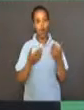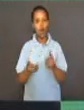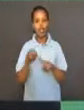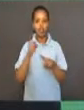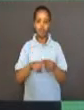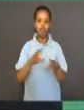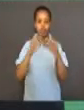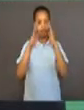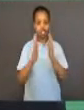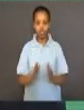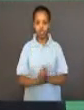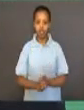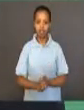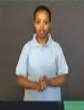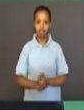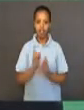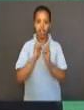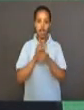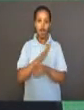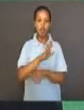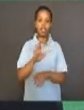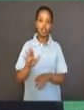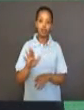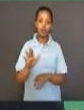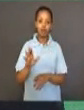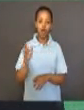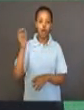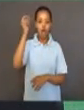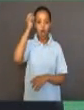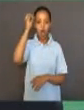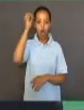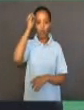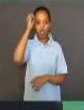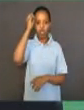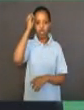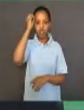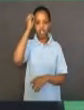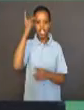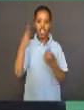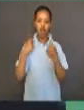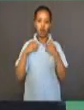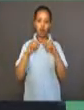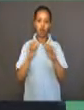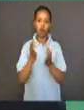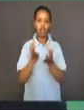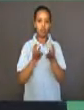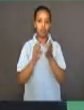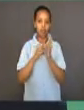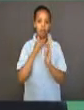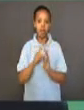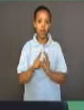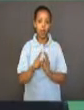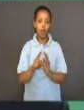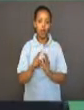teacher. If you answered that Oparin was trying to explain